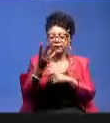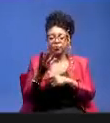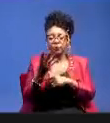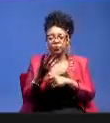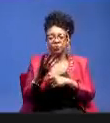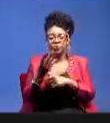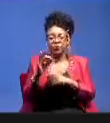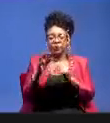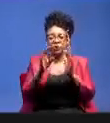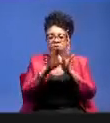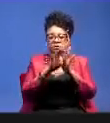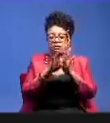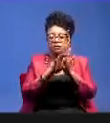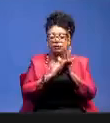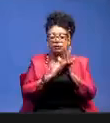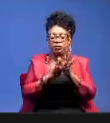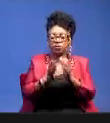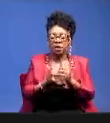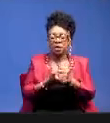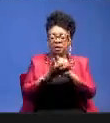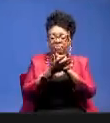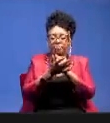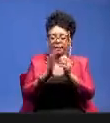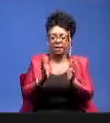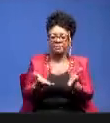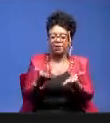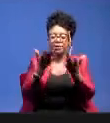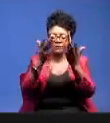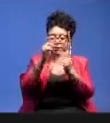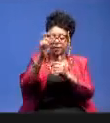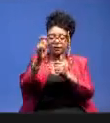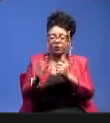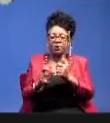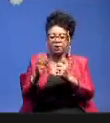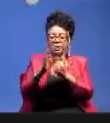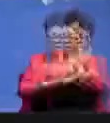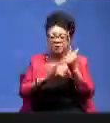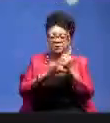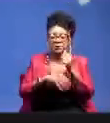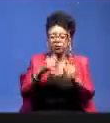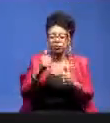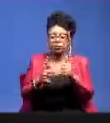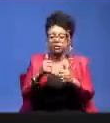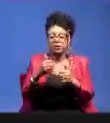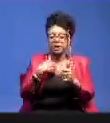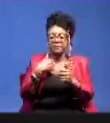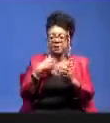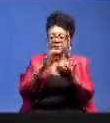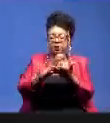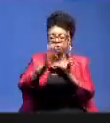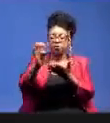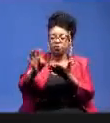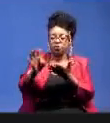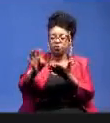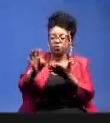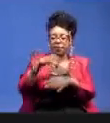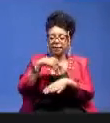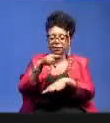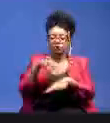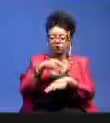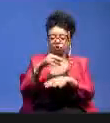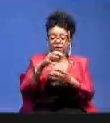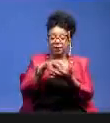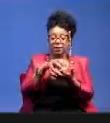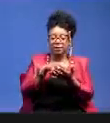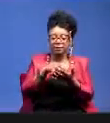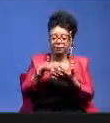204 of the Constitution to help uplift regions of the country that have previously been secluded from the national cake. The